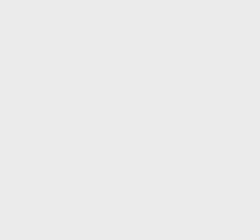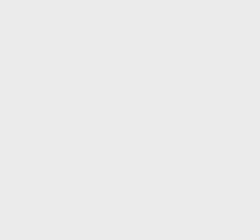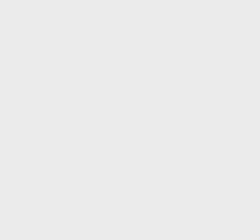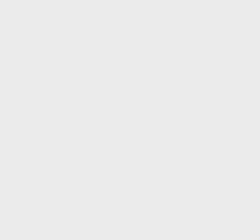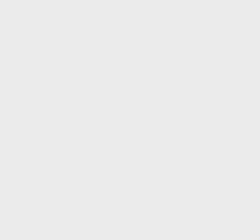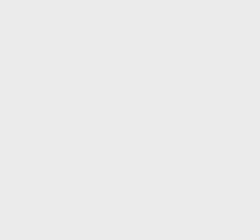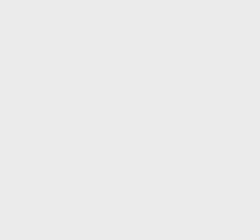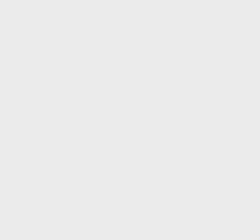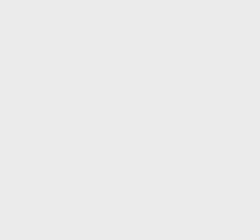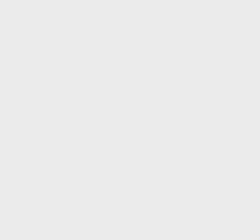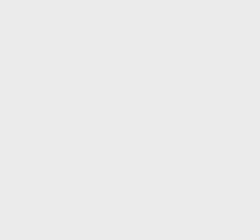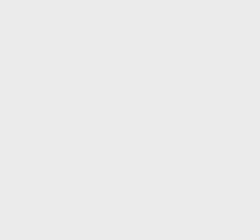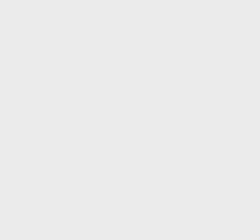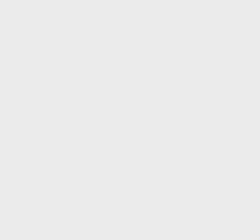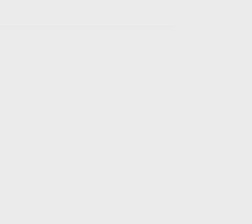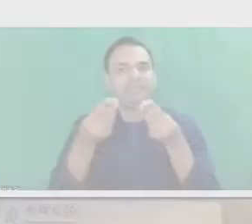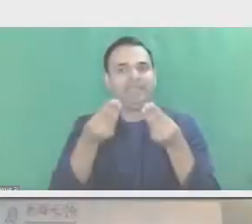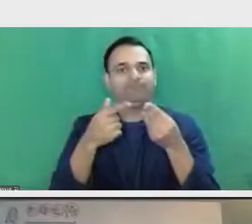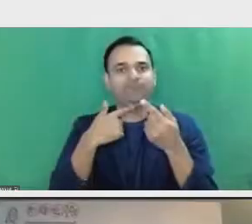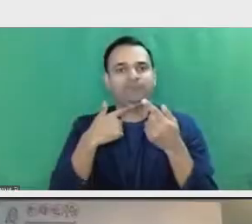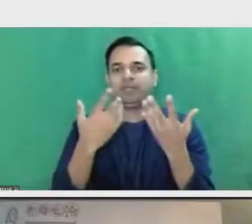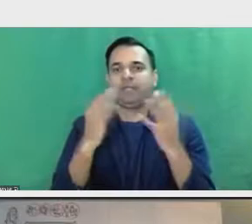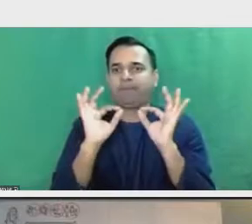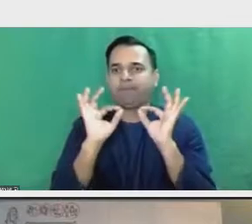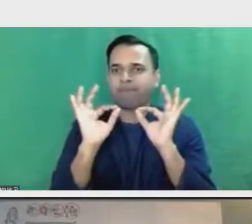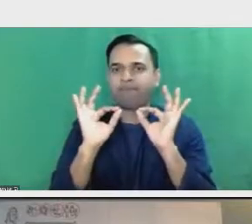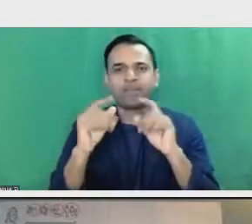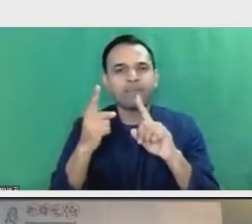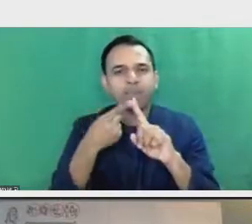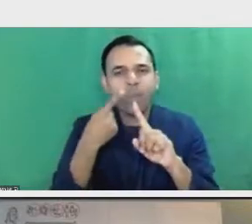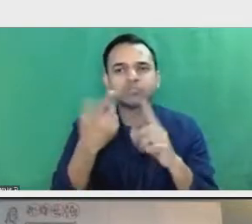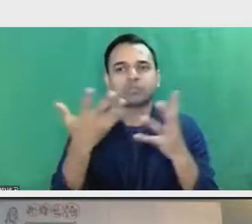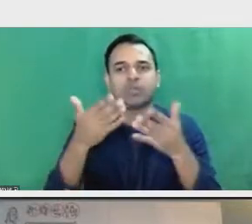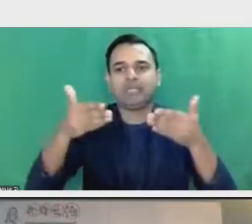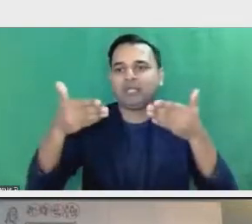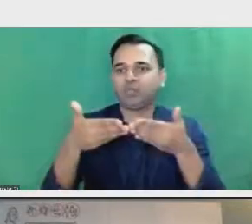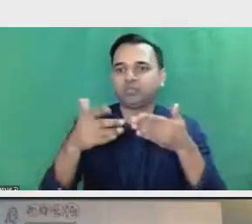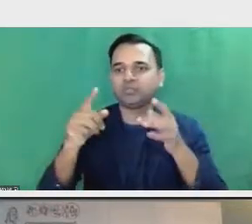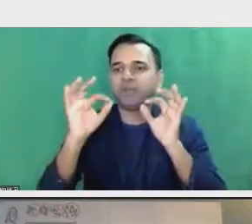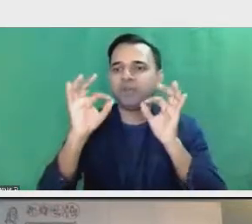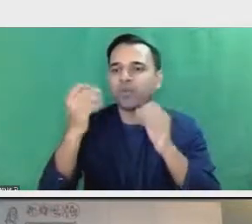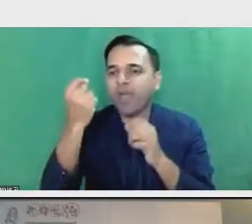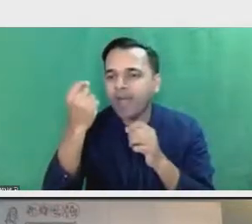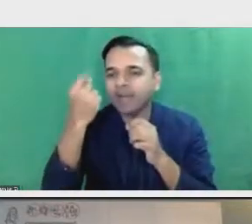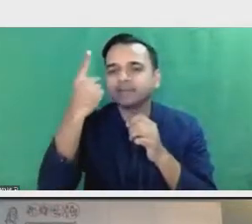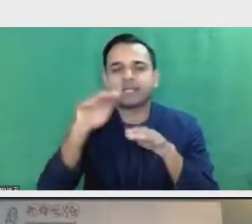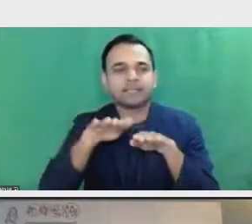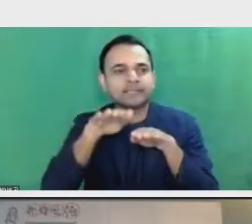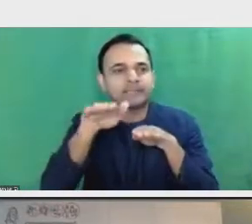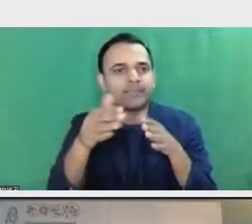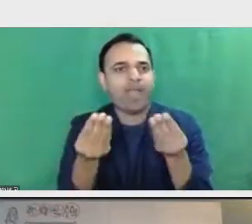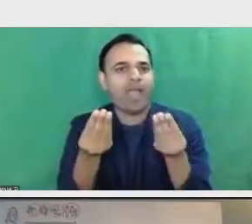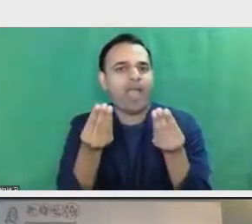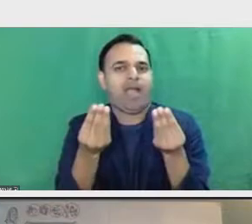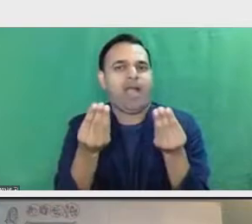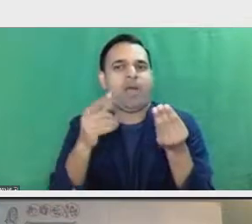of understanding and taking steps to address gender environmental linkages in order to